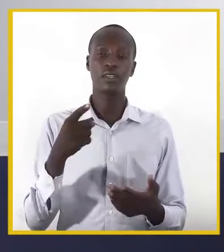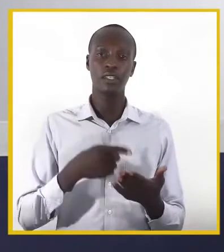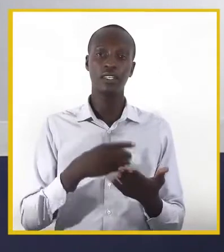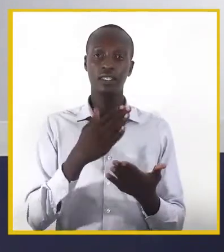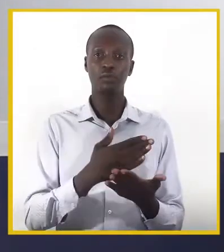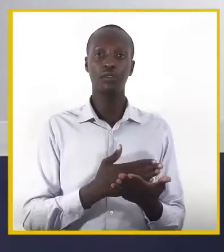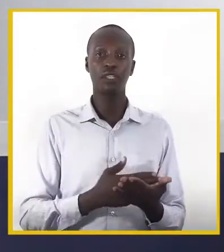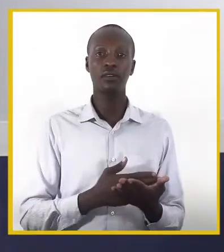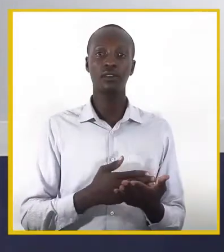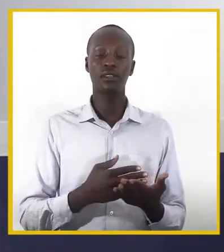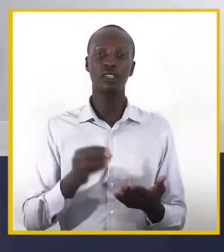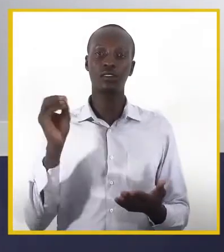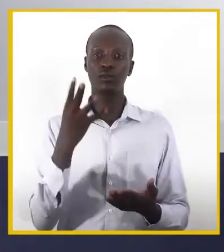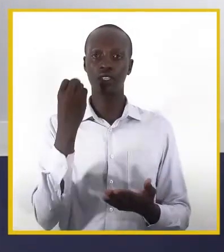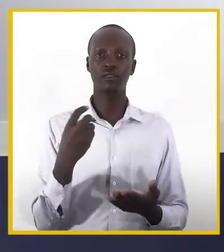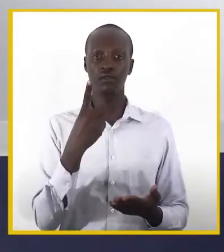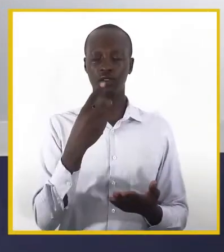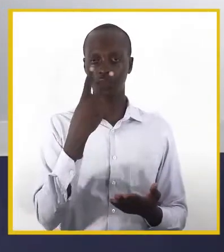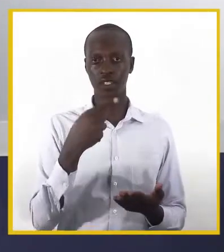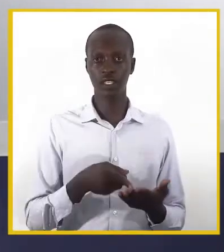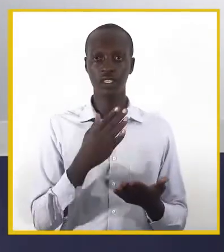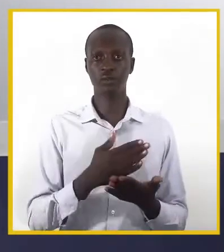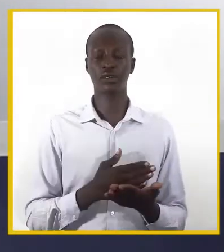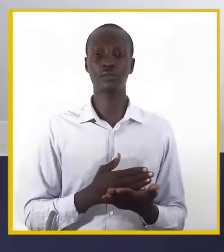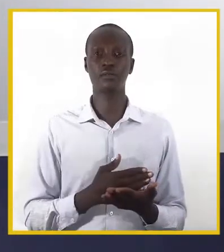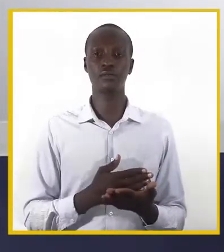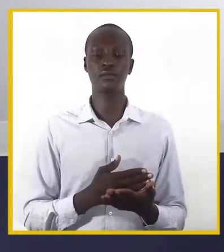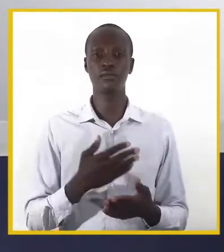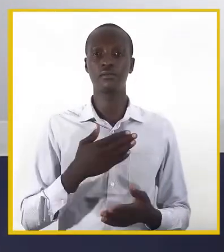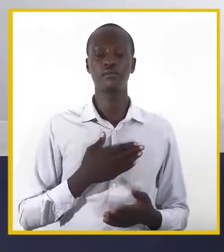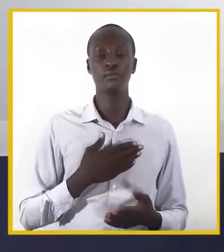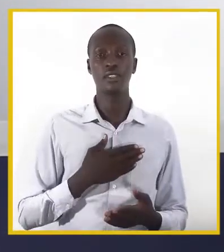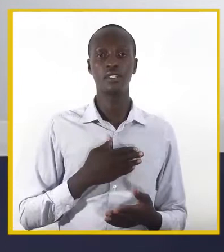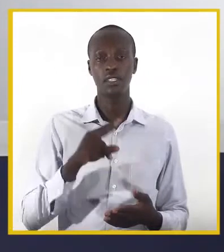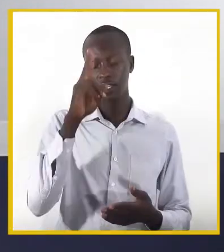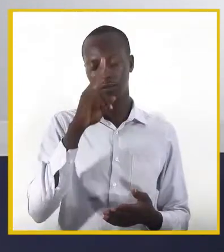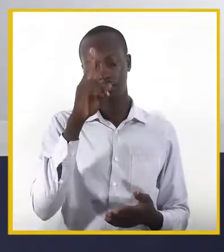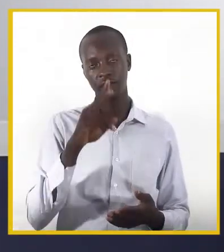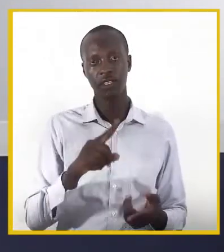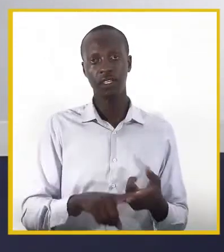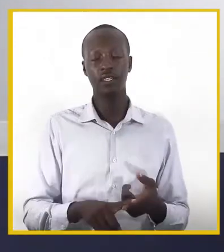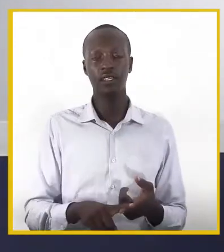episode. It has been a pleasure having you along. From me, Tendekai Landaratsi,